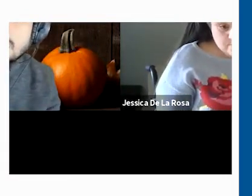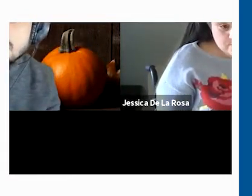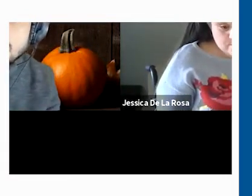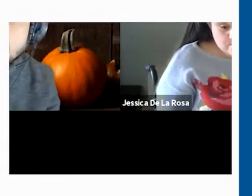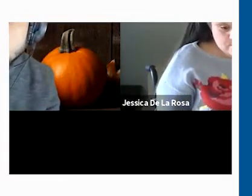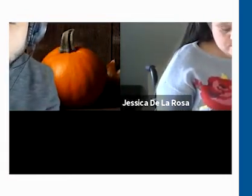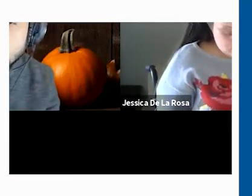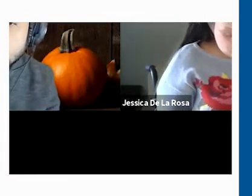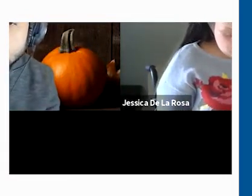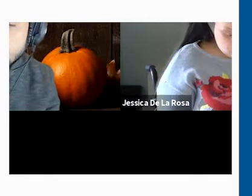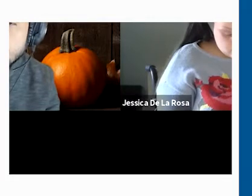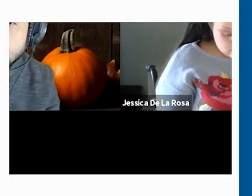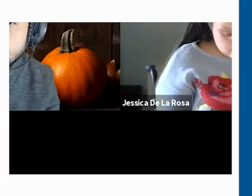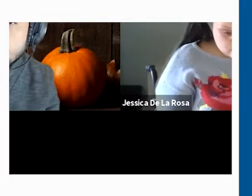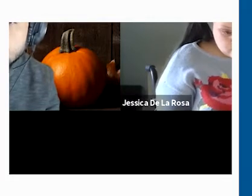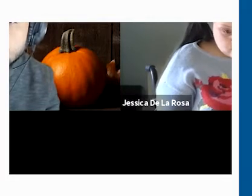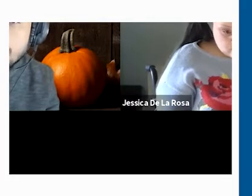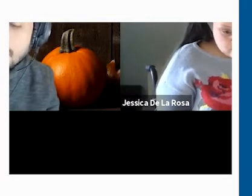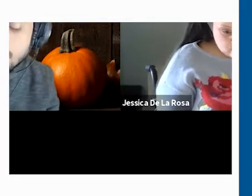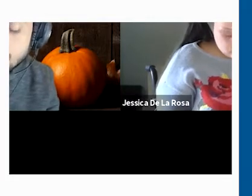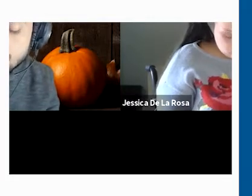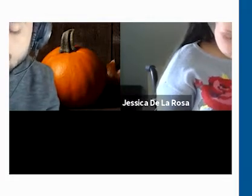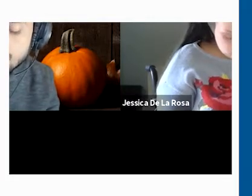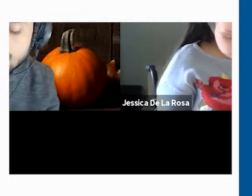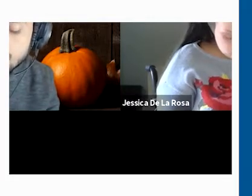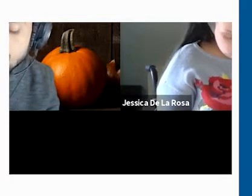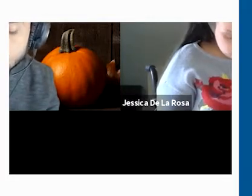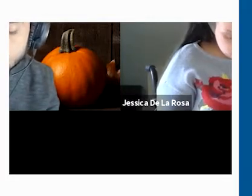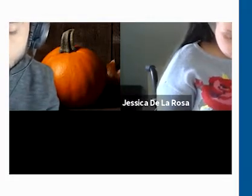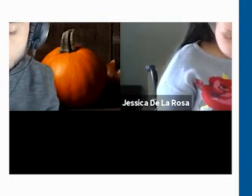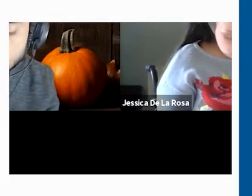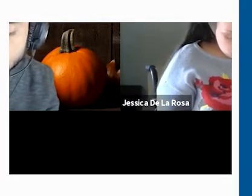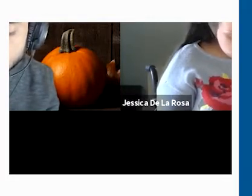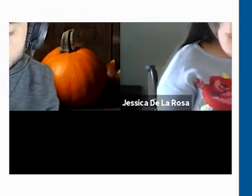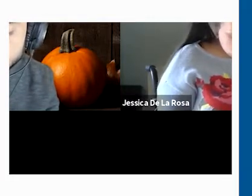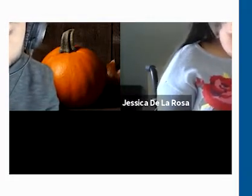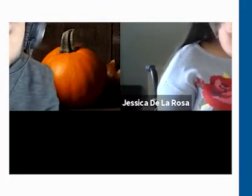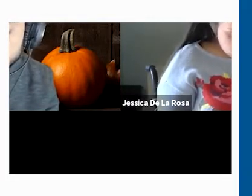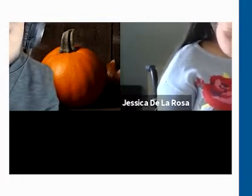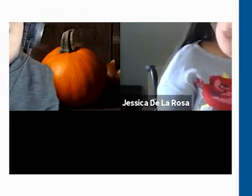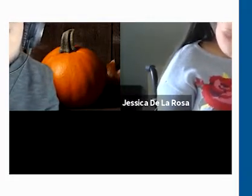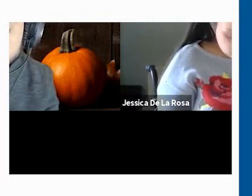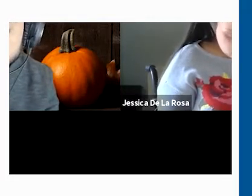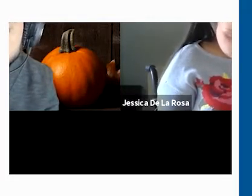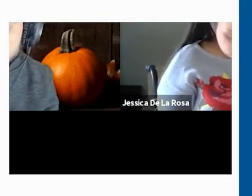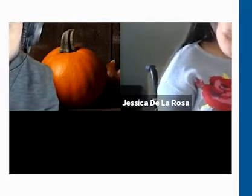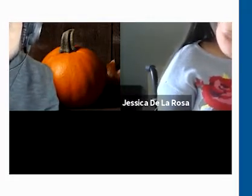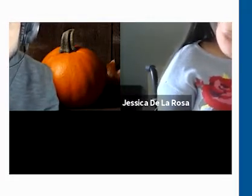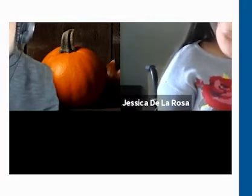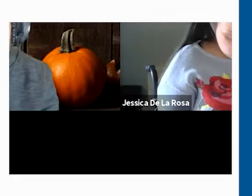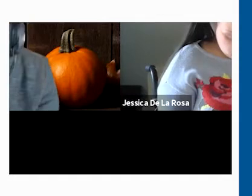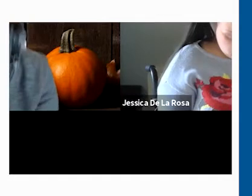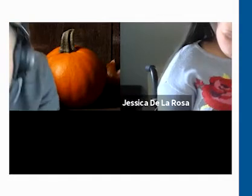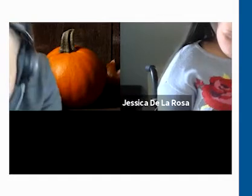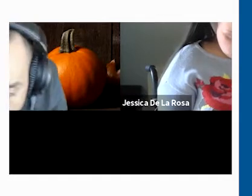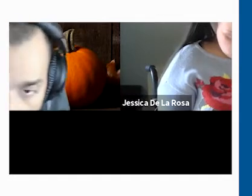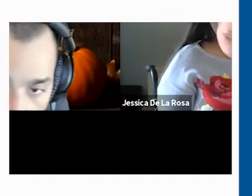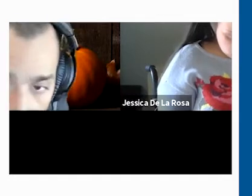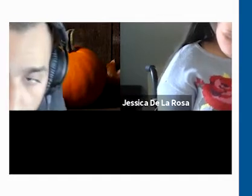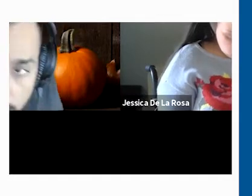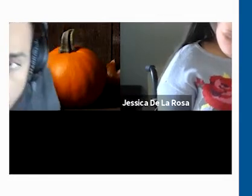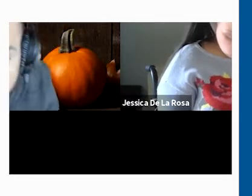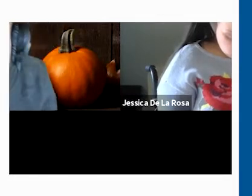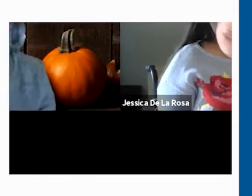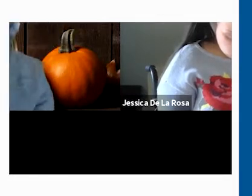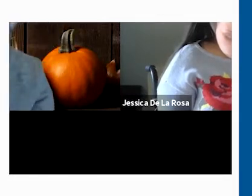For people who are blind and low vision, we have accommodations as far as orientation of the shelter, and that is offered through an audio